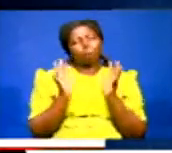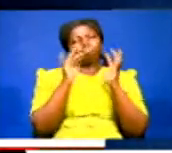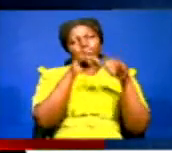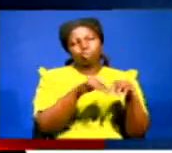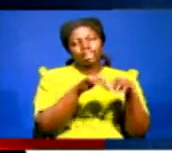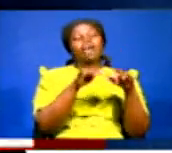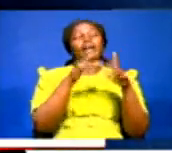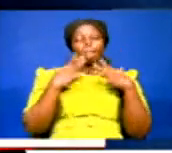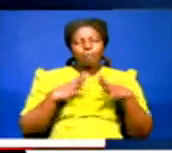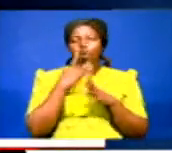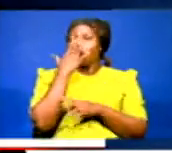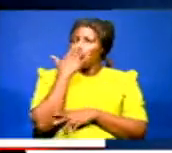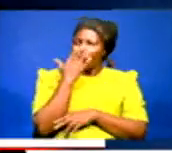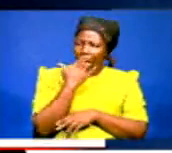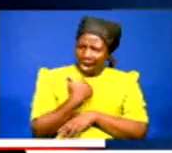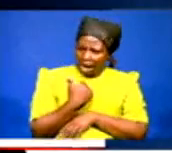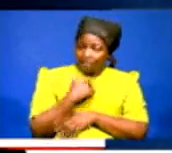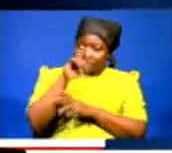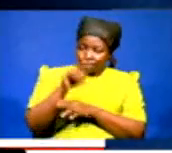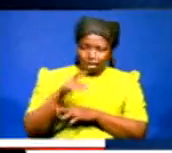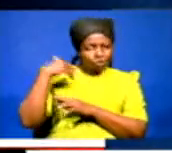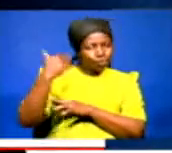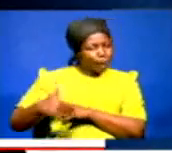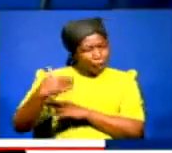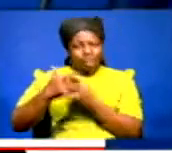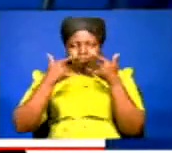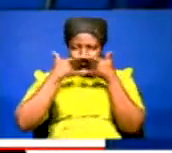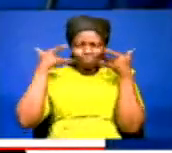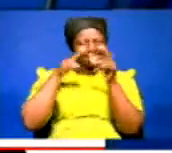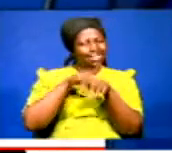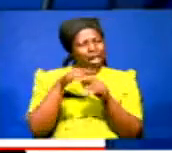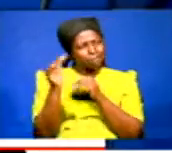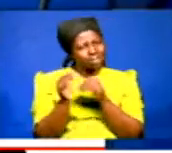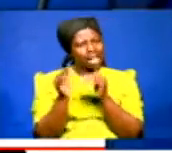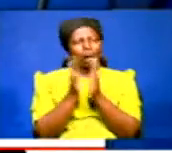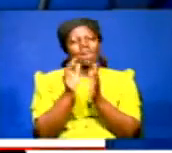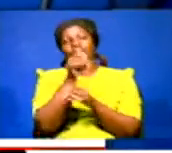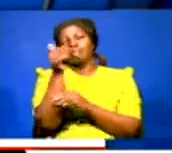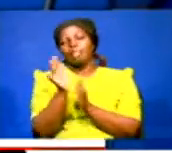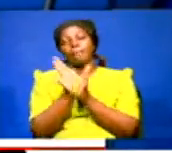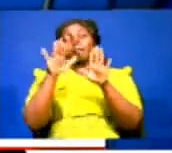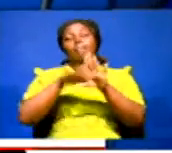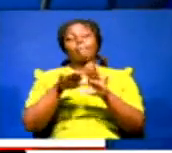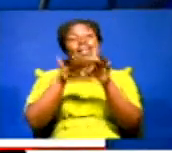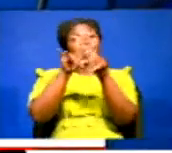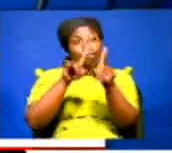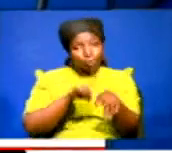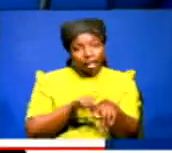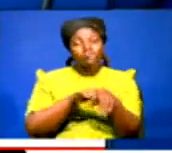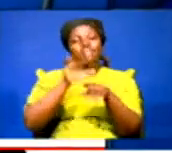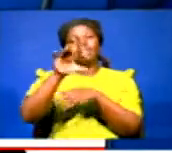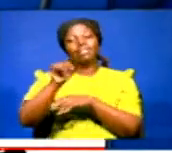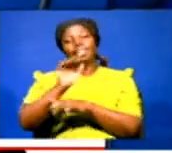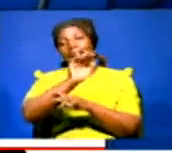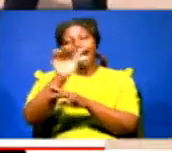face masks when in close proximity with other members of the public. At the same time, the Cabinet Secretary called on the Kenya Medical Practitioners